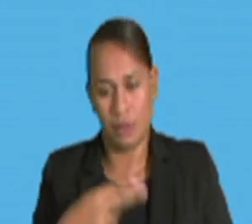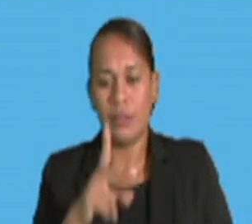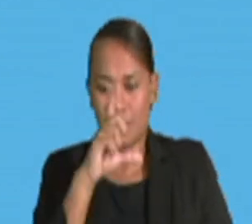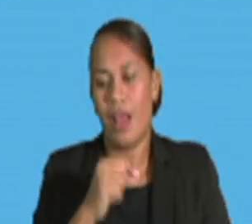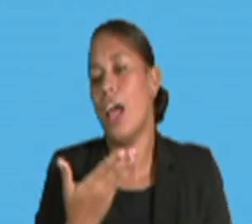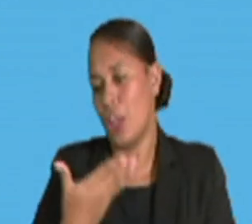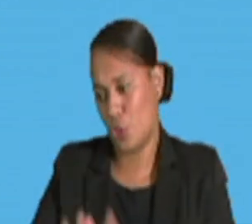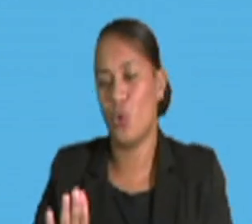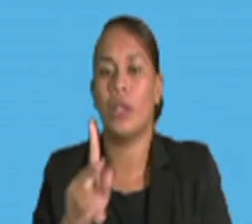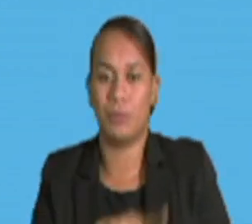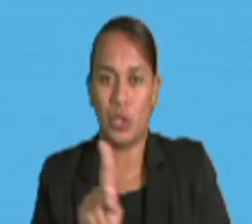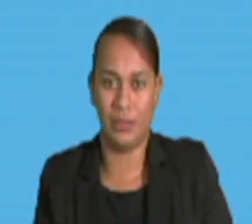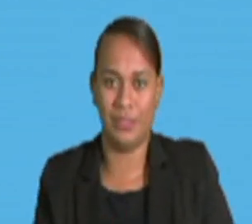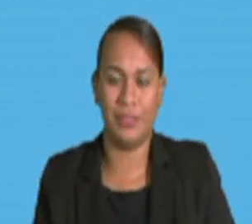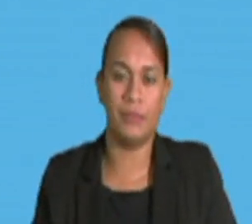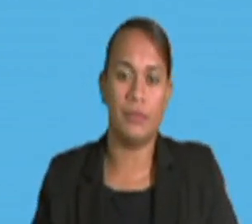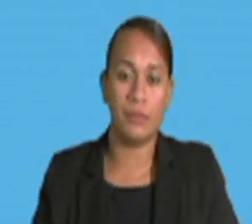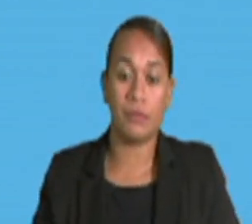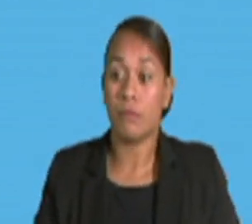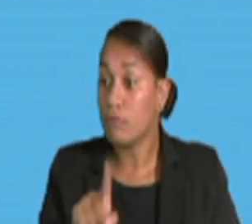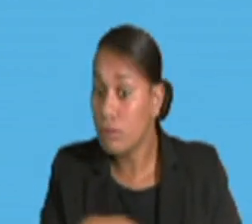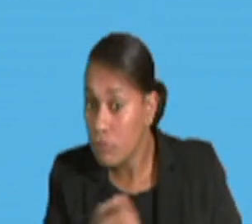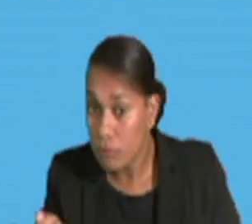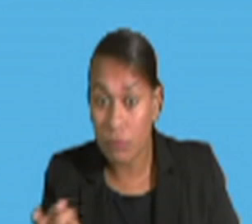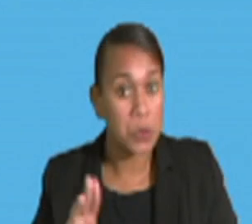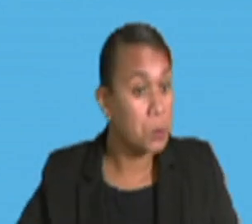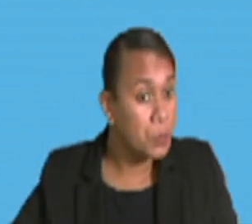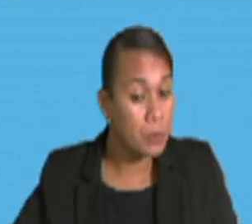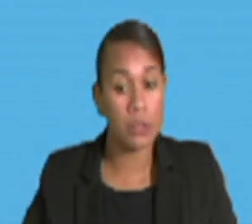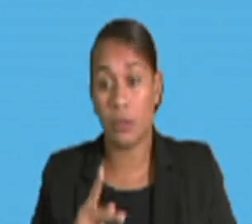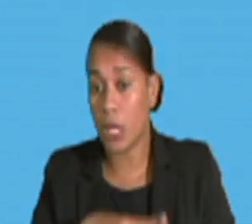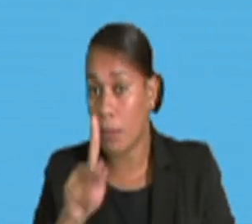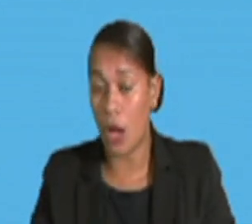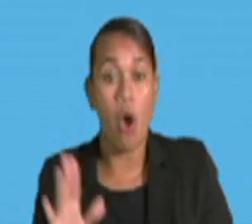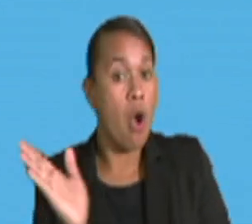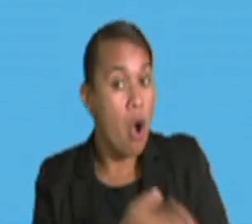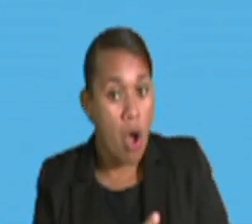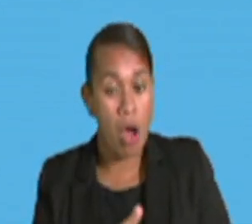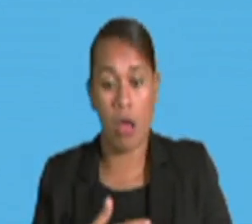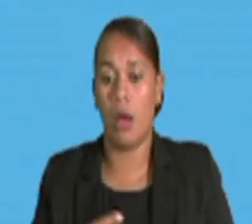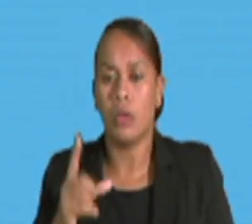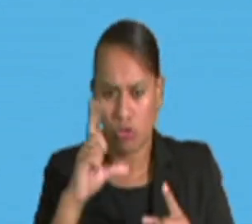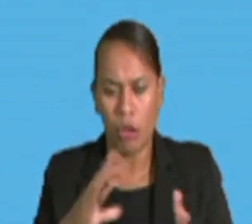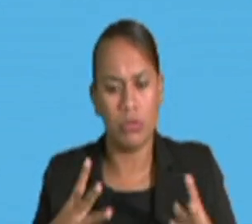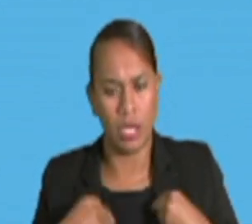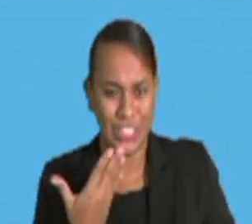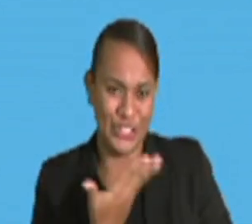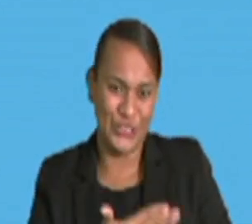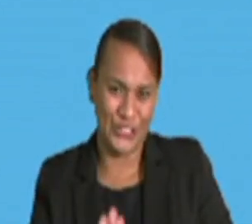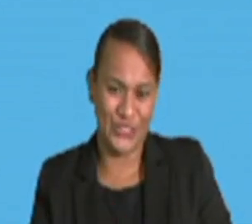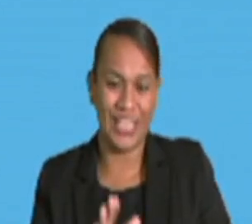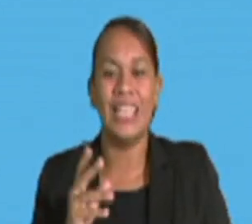ladies and gentlemen, members of the Parliament should note that every Fijian is entitled to receive an e-passport. There is no